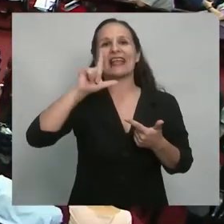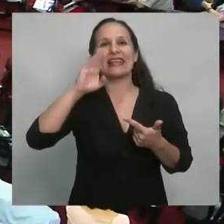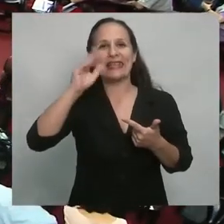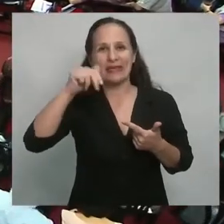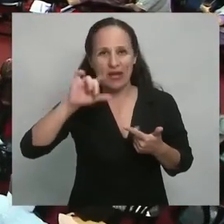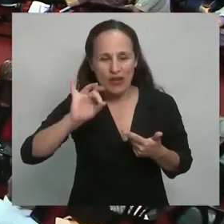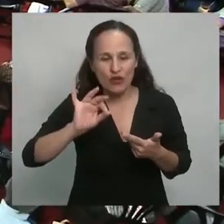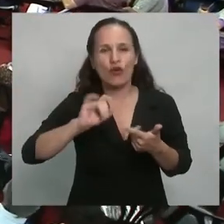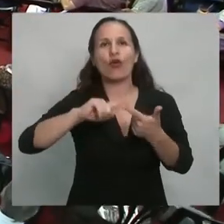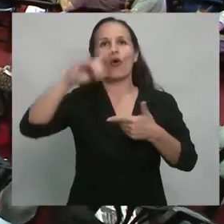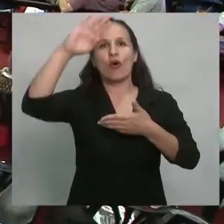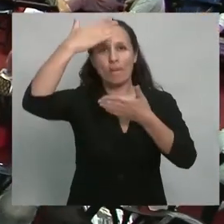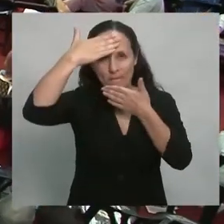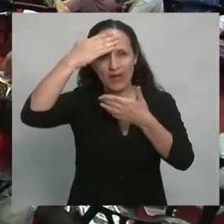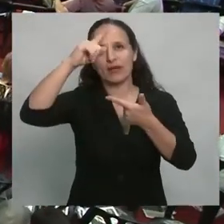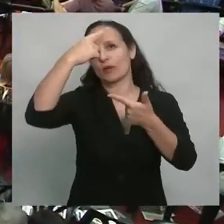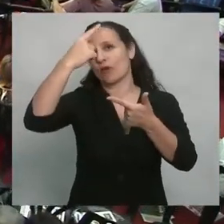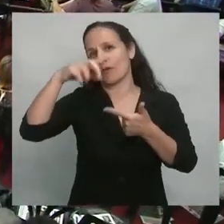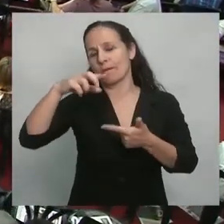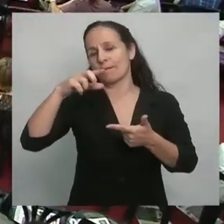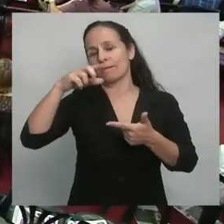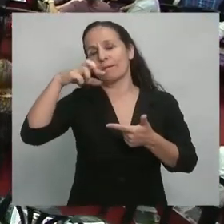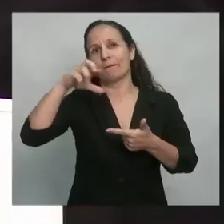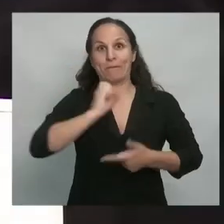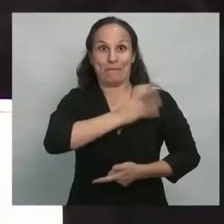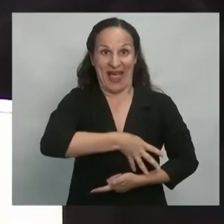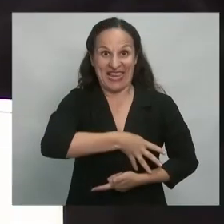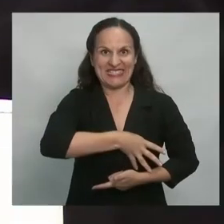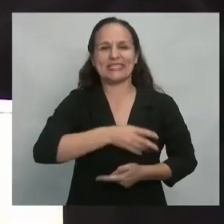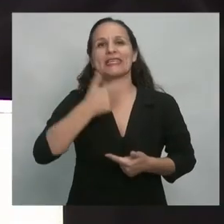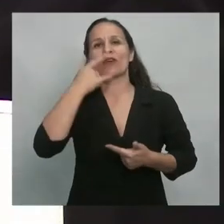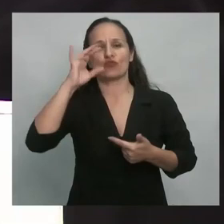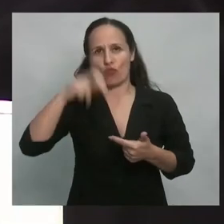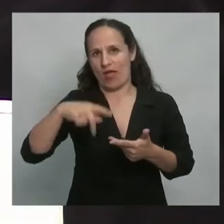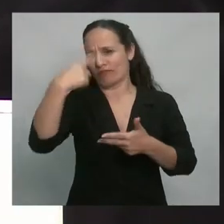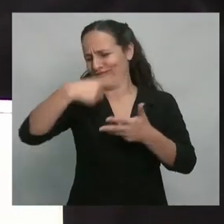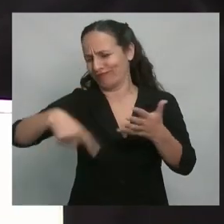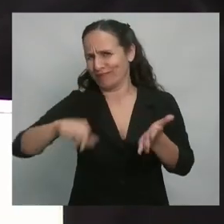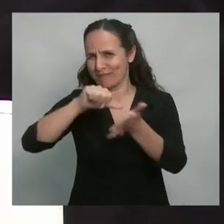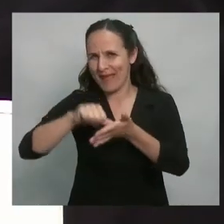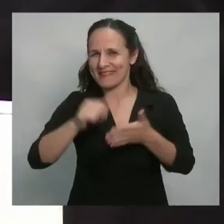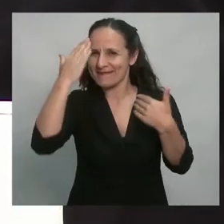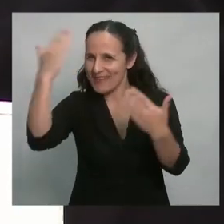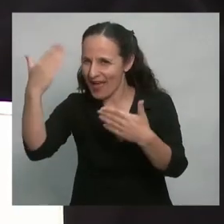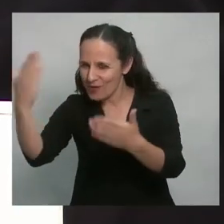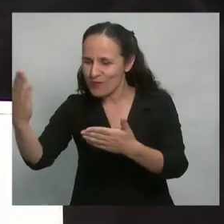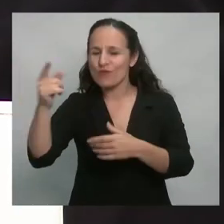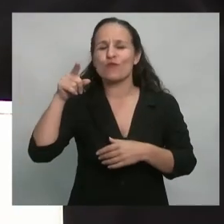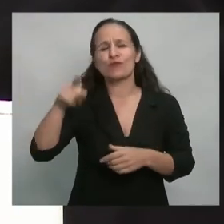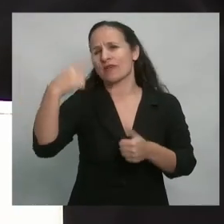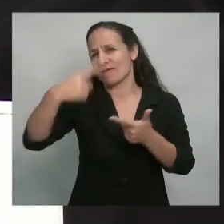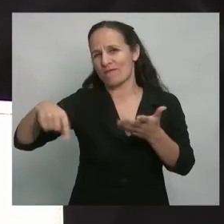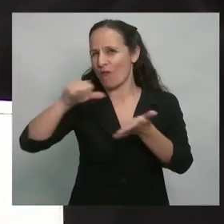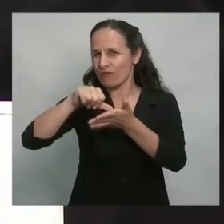Sudan. I also bring you greetings from our staff based in Beirut, in Lebanon, and two